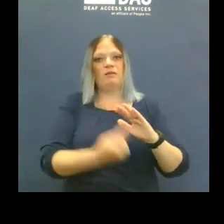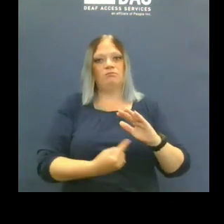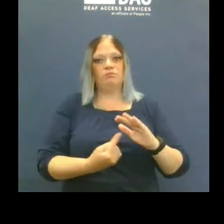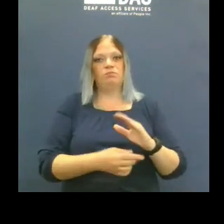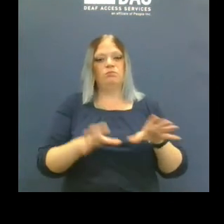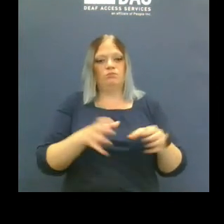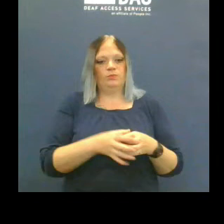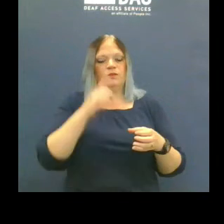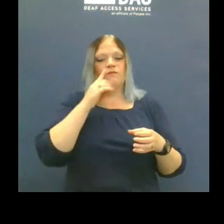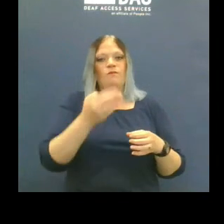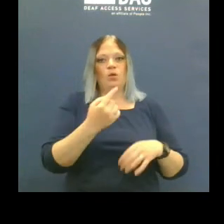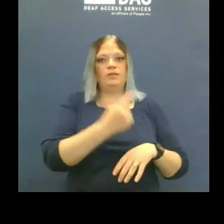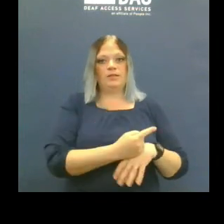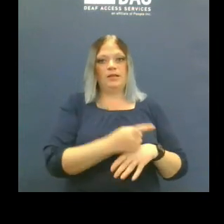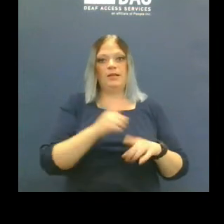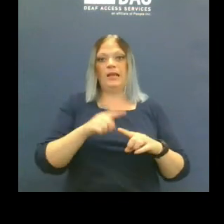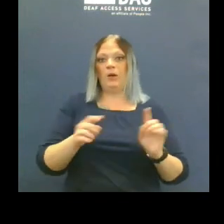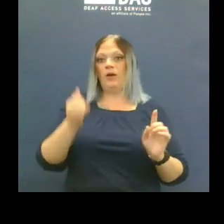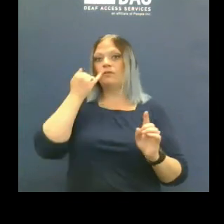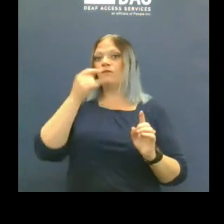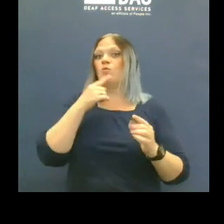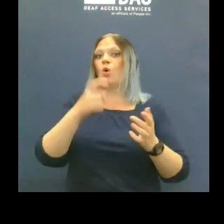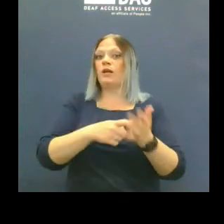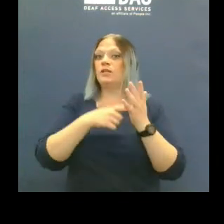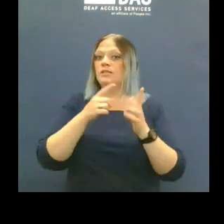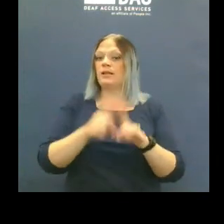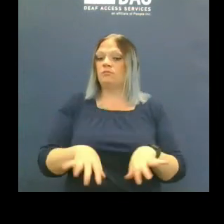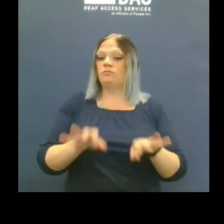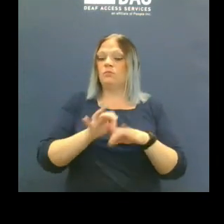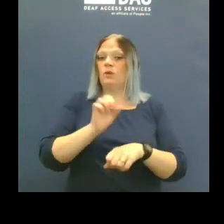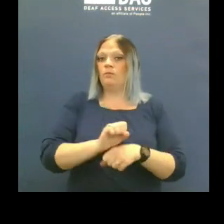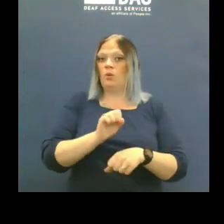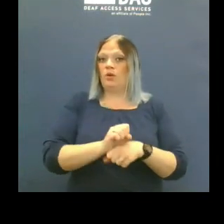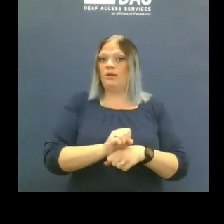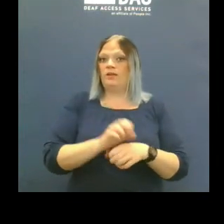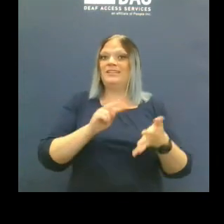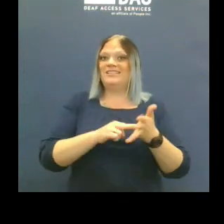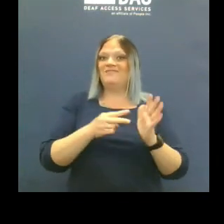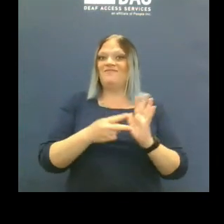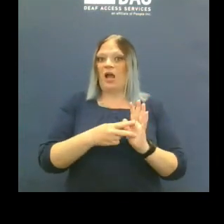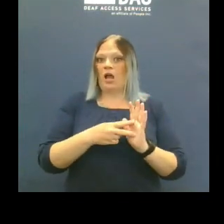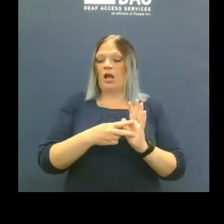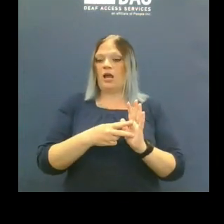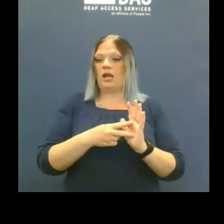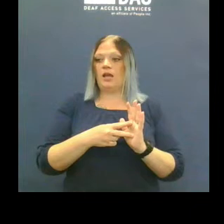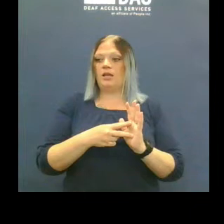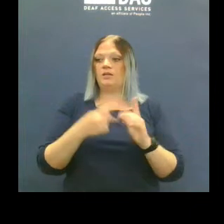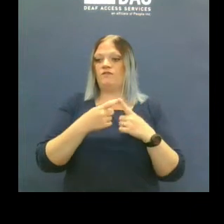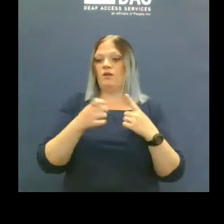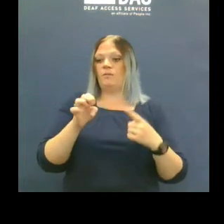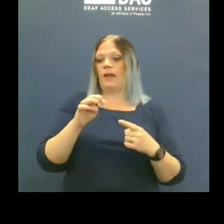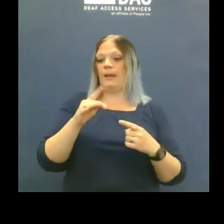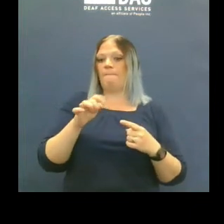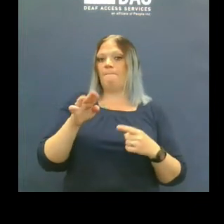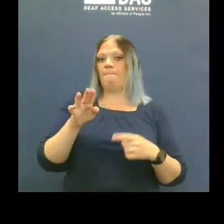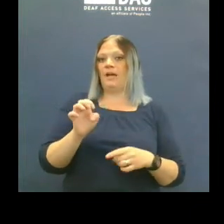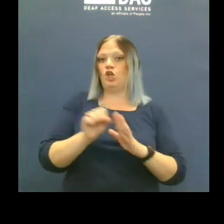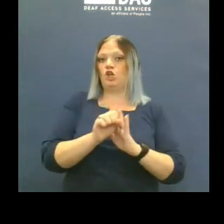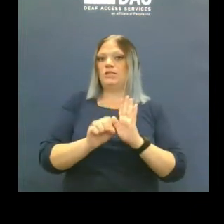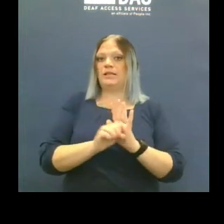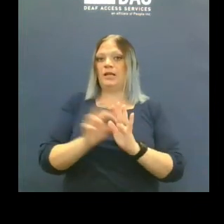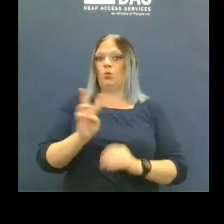14 days. However, if you are an essential employee that is defined by the Empire State